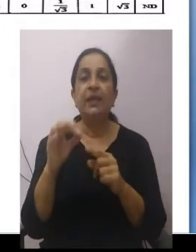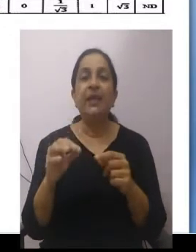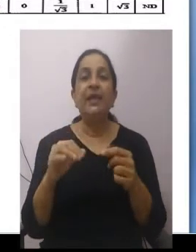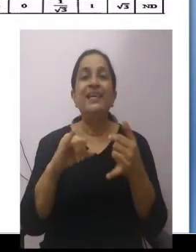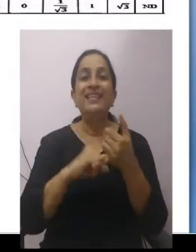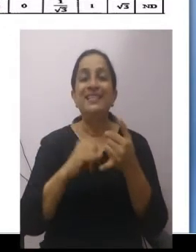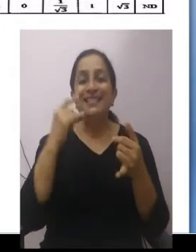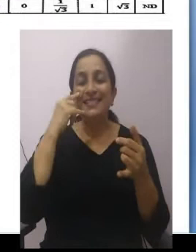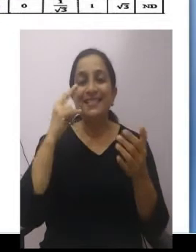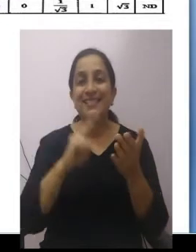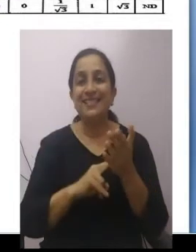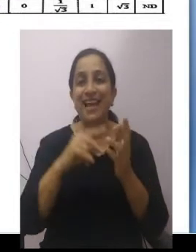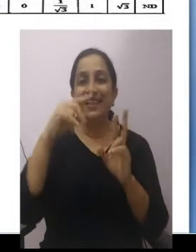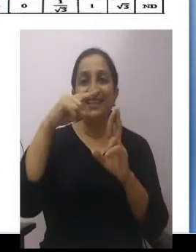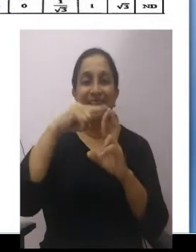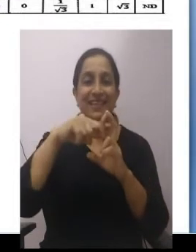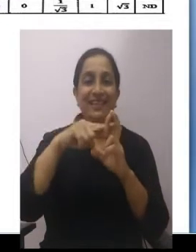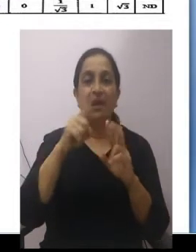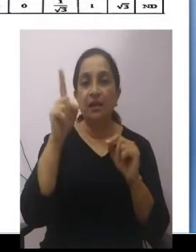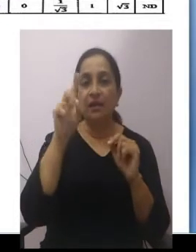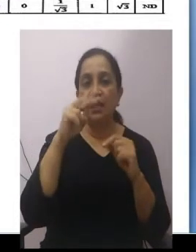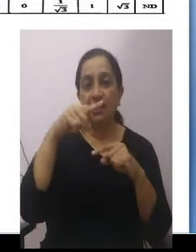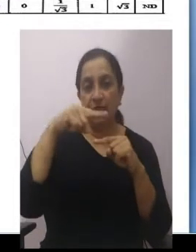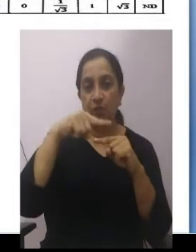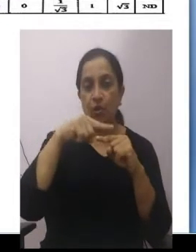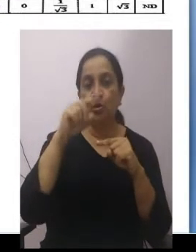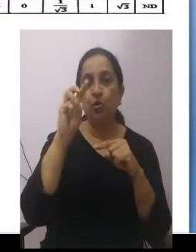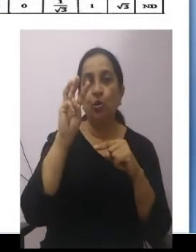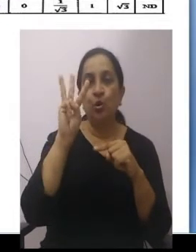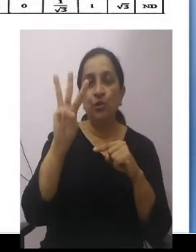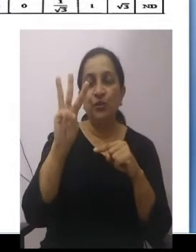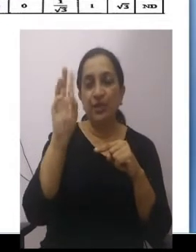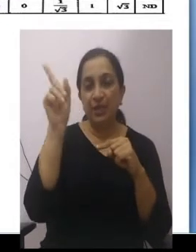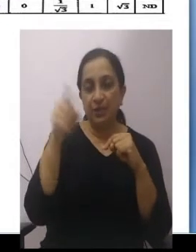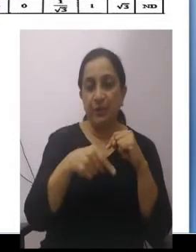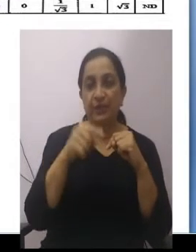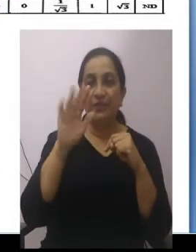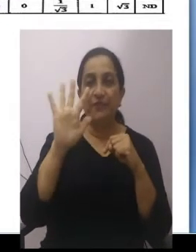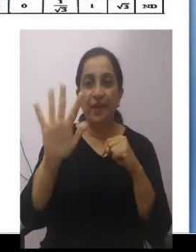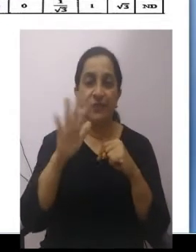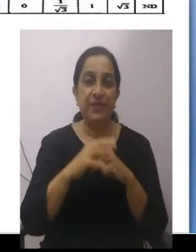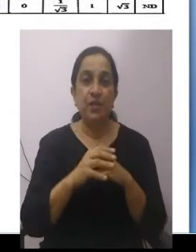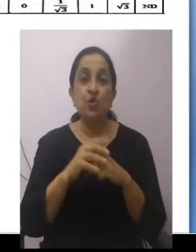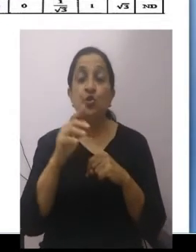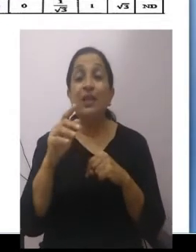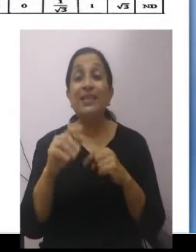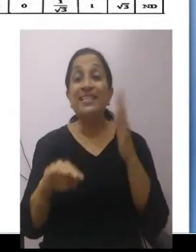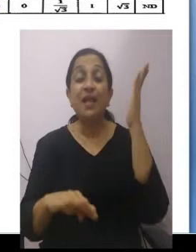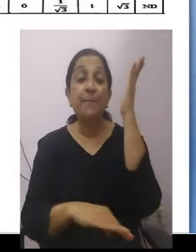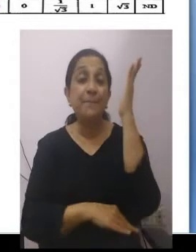Then if sin theta is 3 by 5, what is cos theta? This is coming to the fundamental Pythagorean